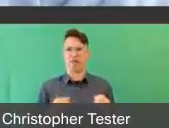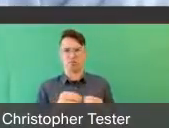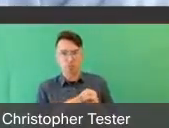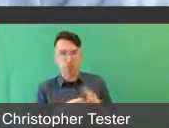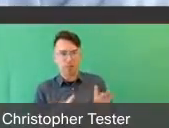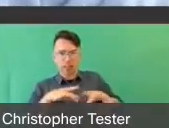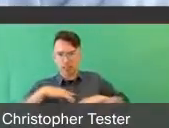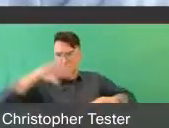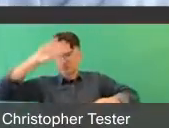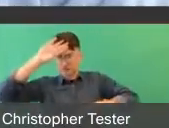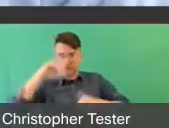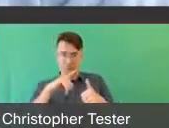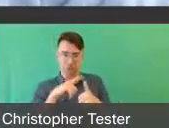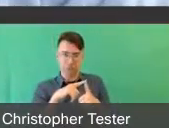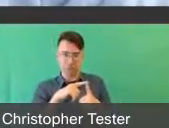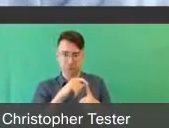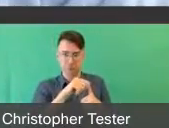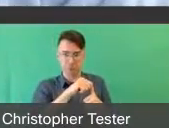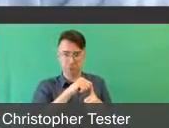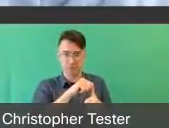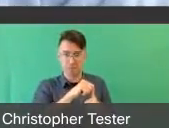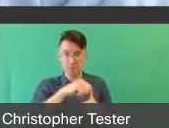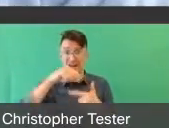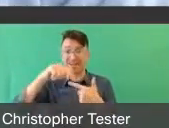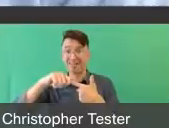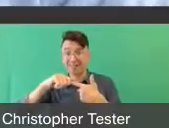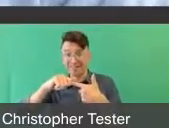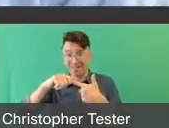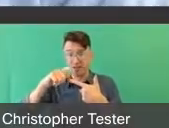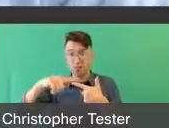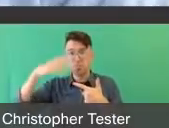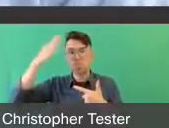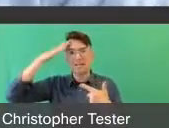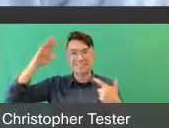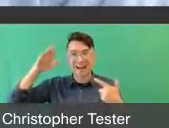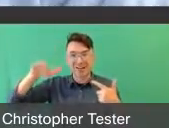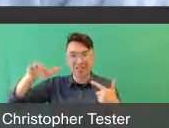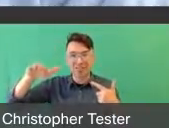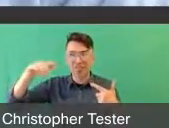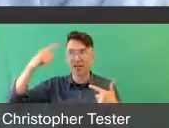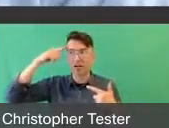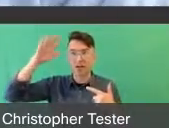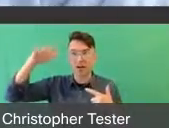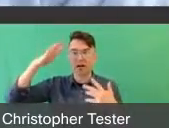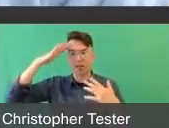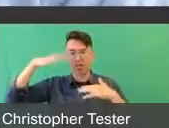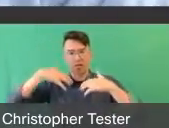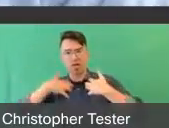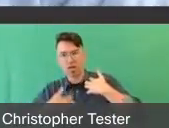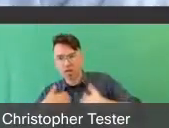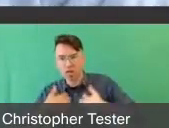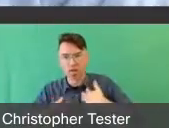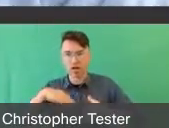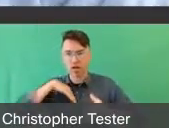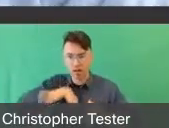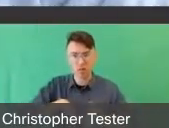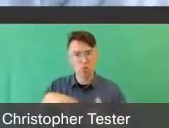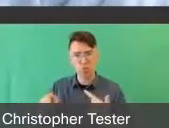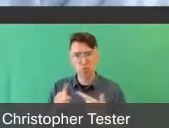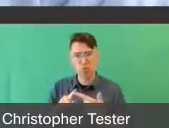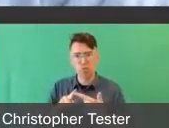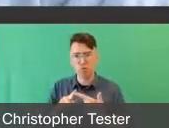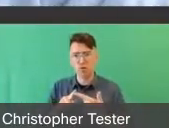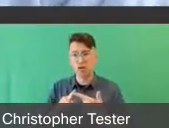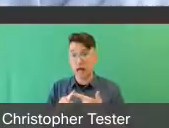of our young people have said it very, very well. The mental health needs of young people need to be cared for